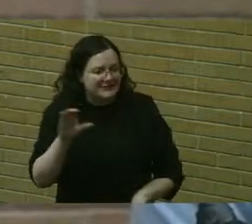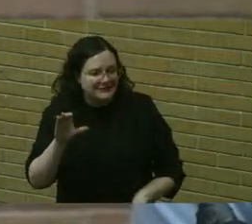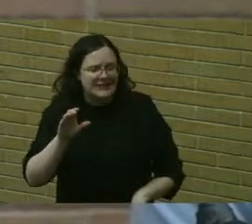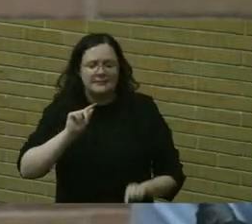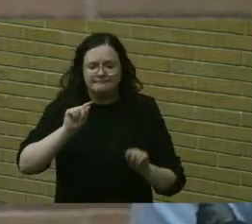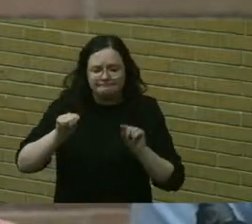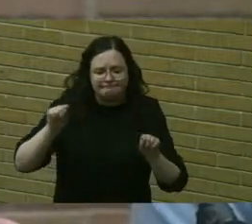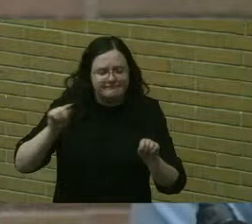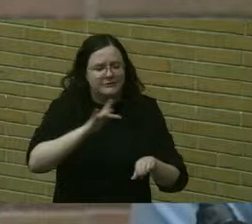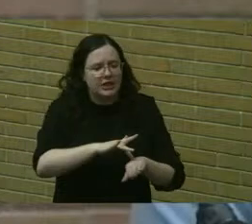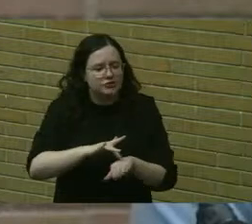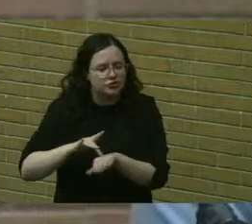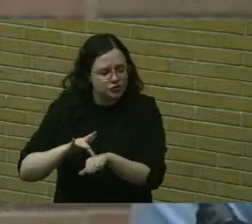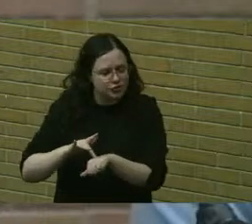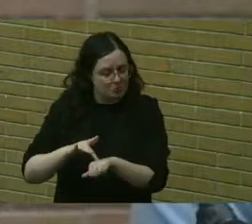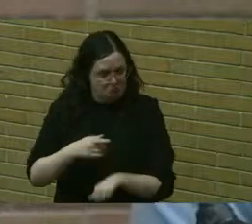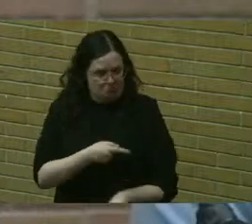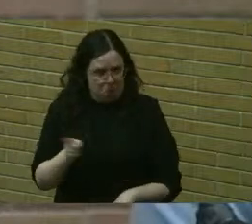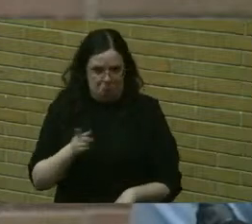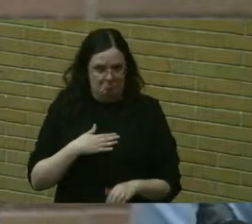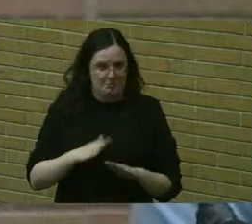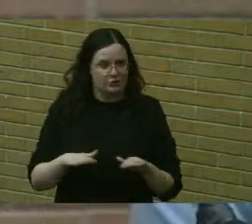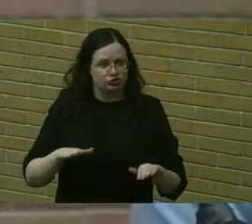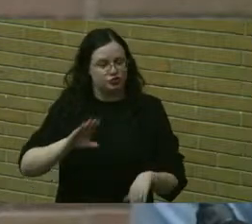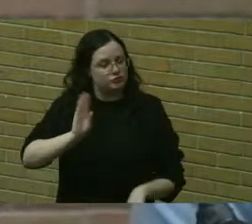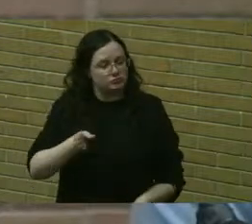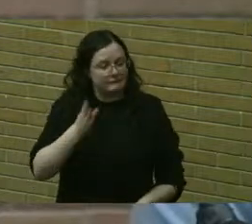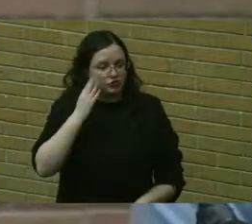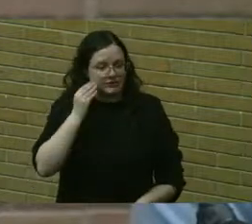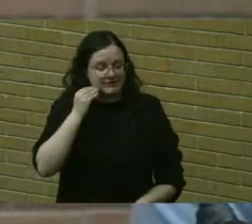and they never experienced any